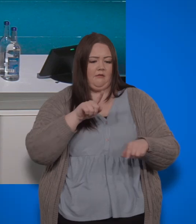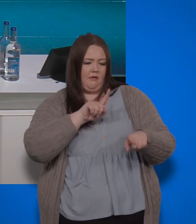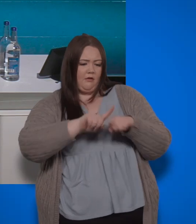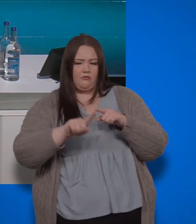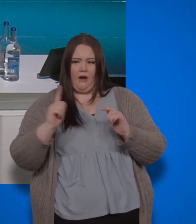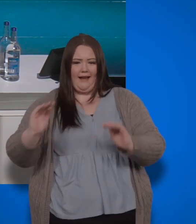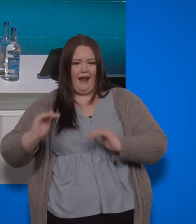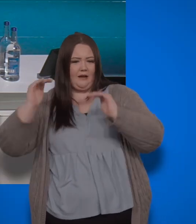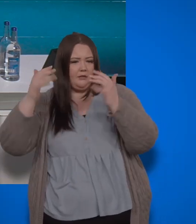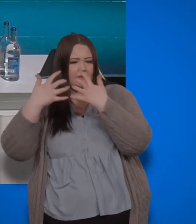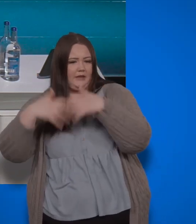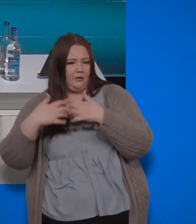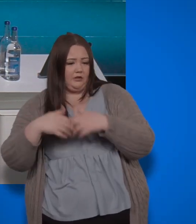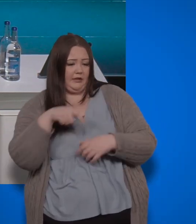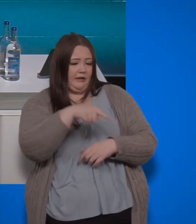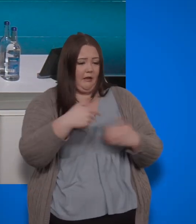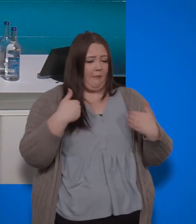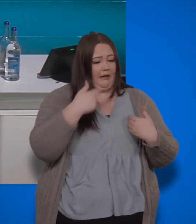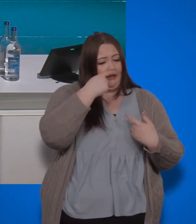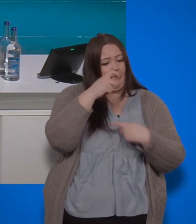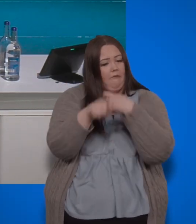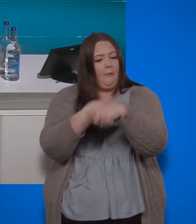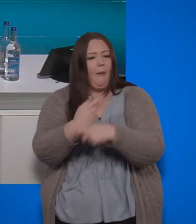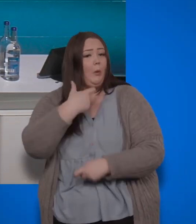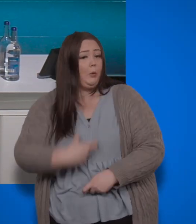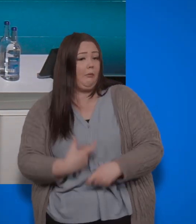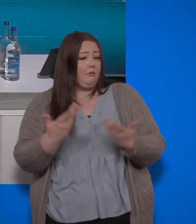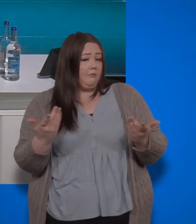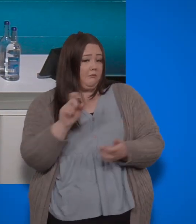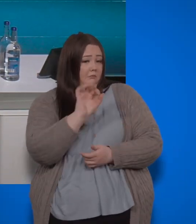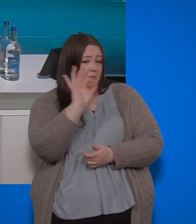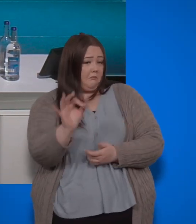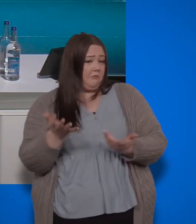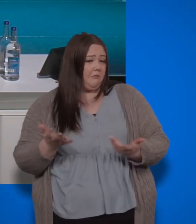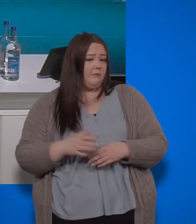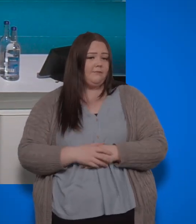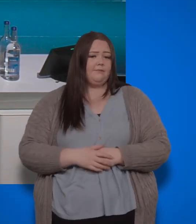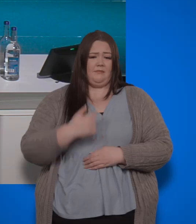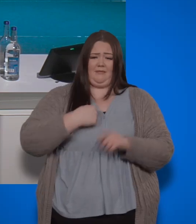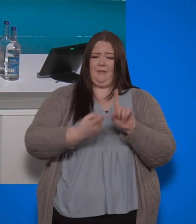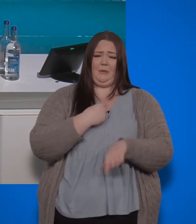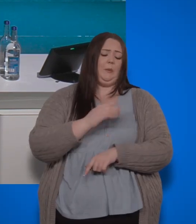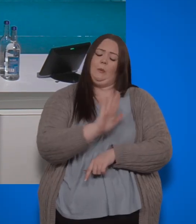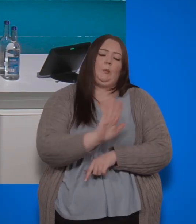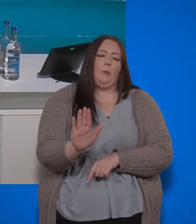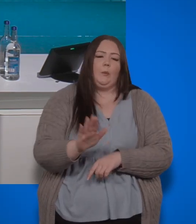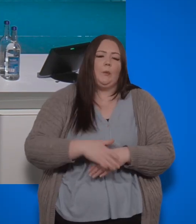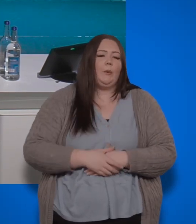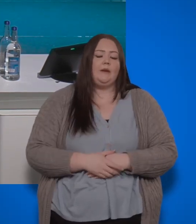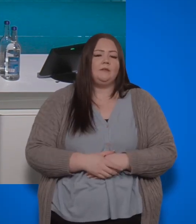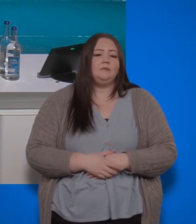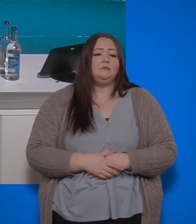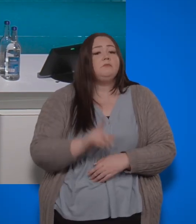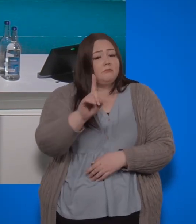use the same kind of enhancement technology, could you turn a chimpanzee into a human being? And I think the answer is